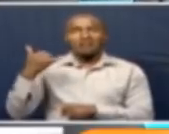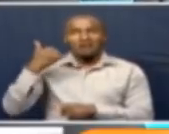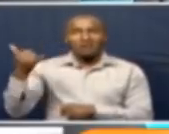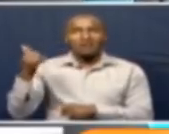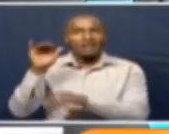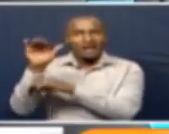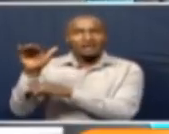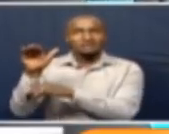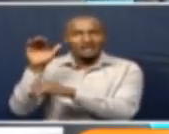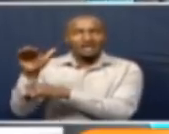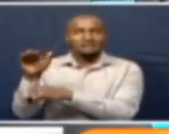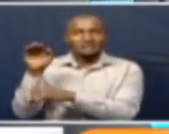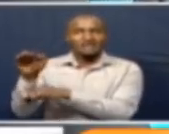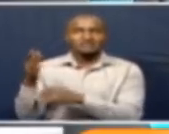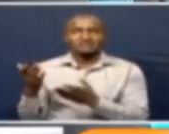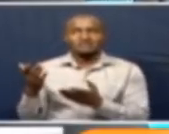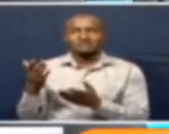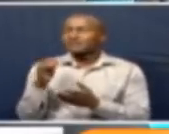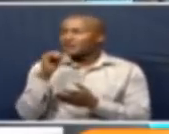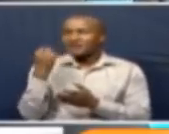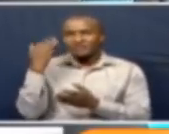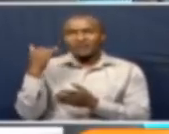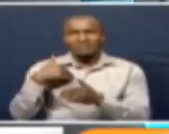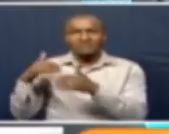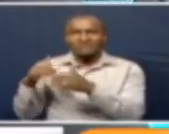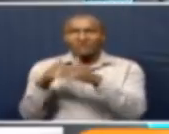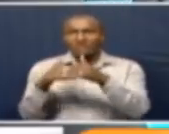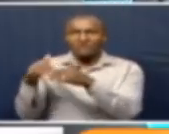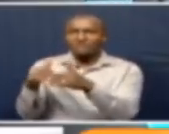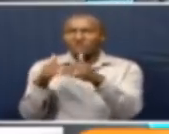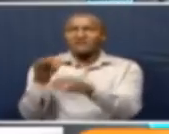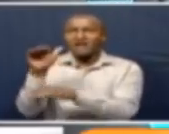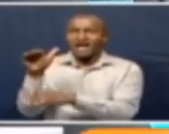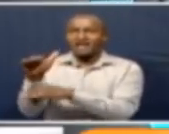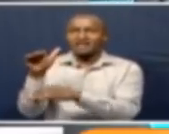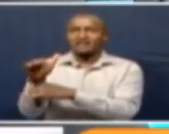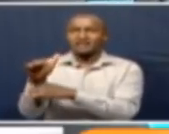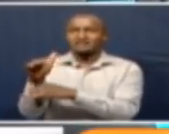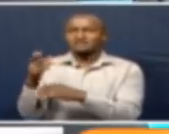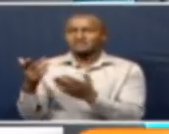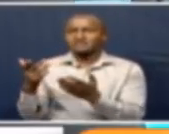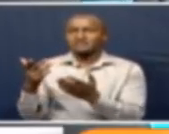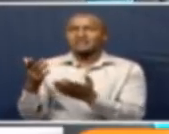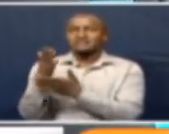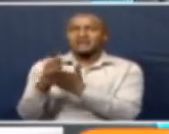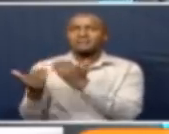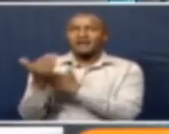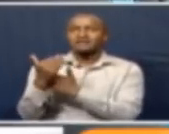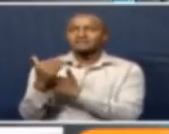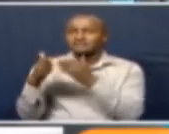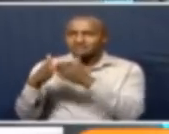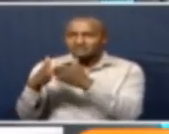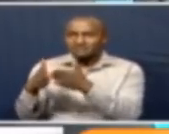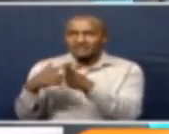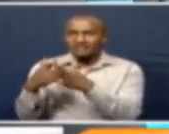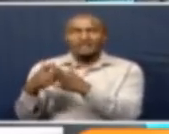and calling. So I don't get why I need to follow up on my pay every time and have to give sexual favors to get jobs,